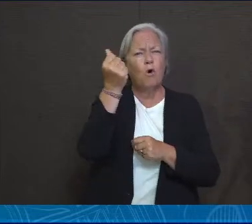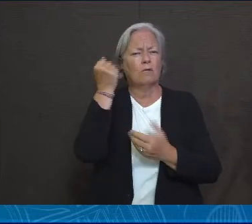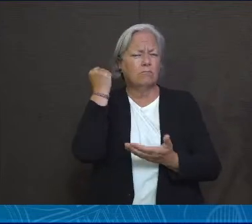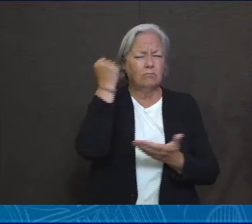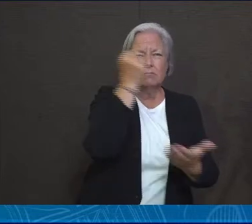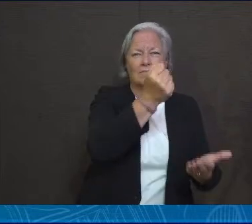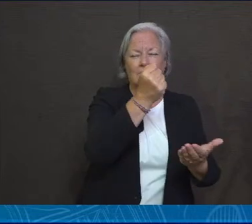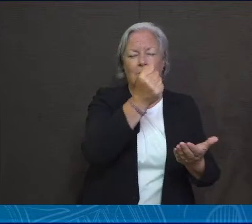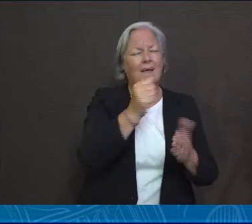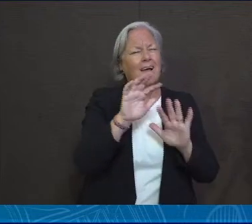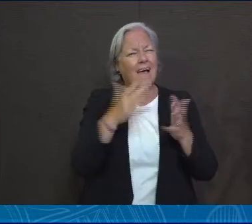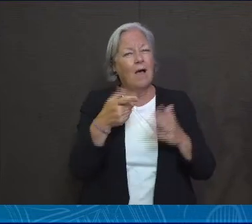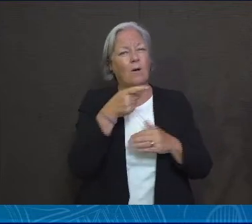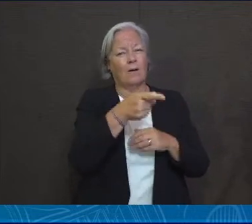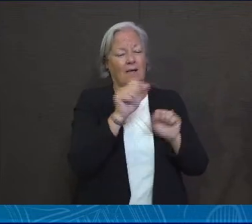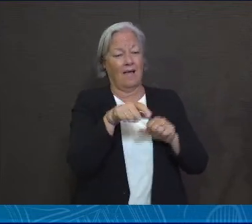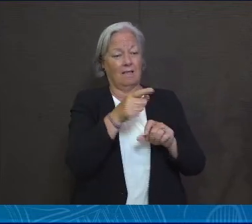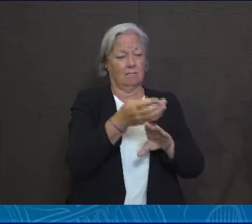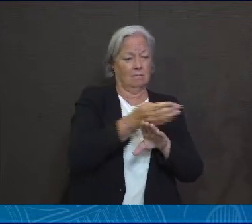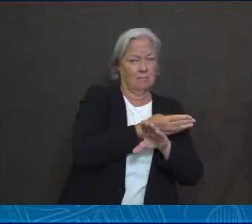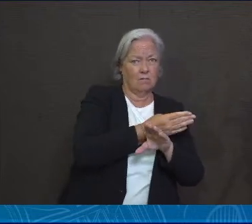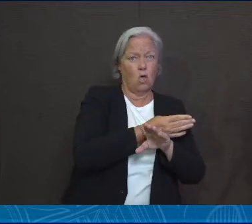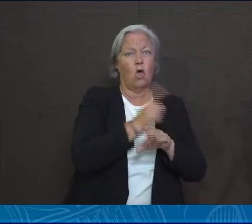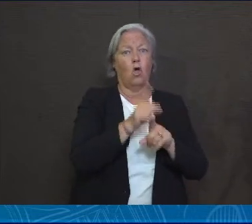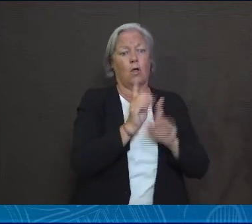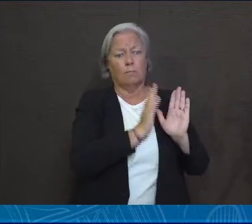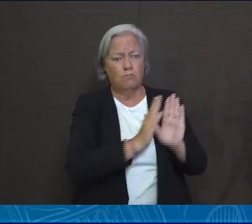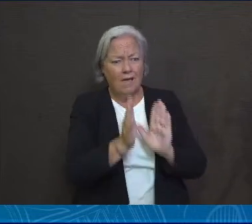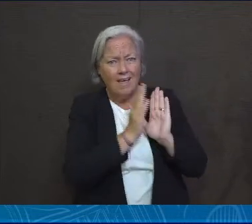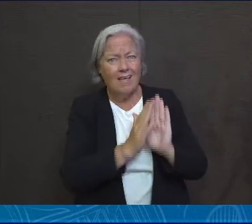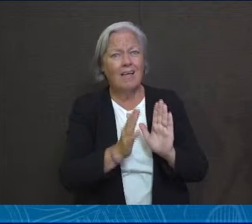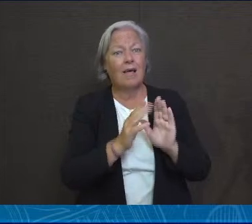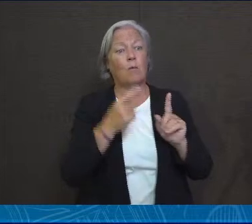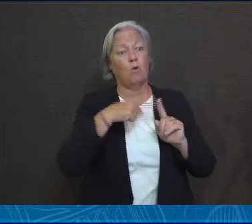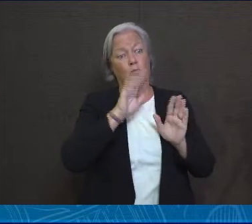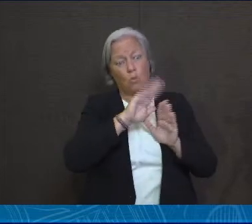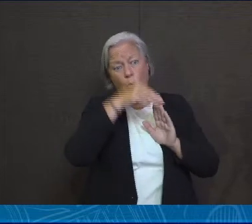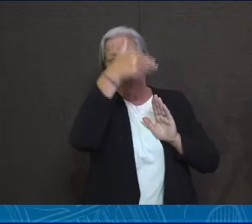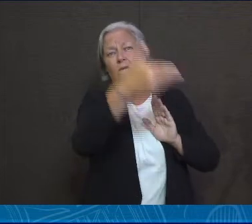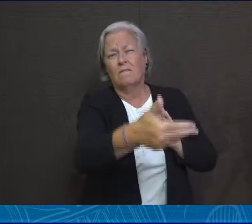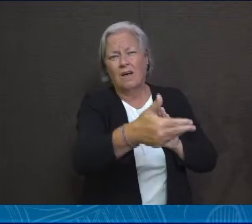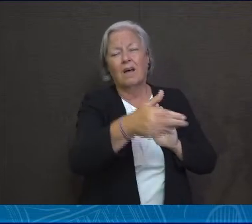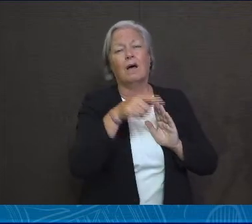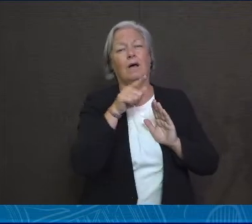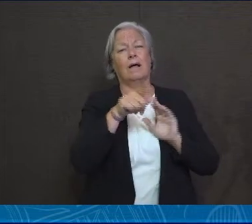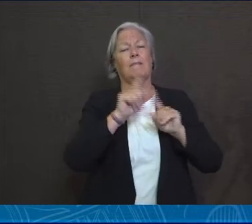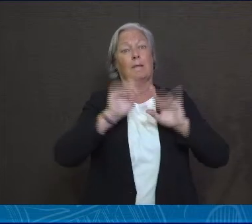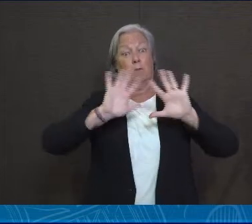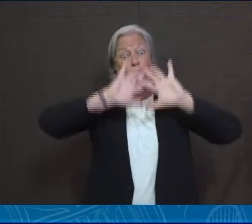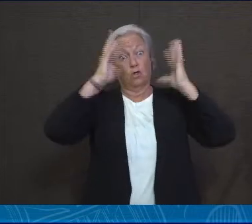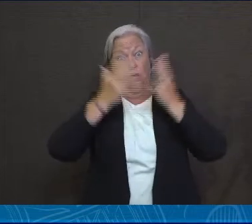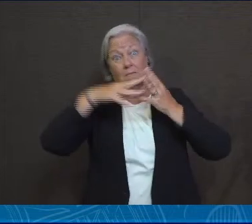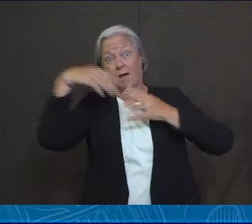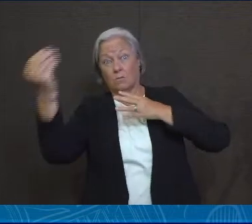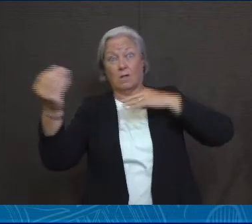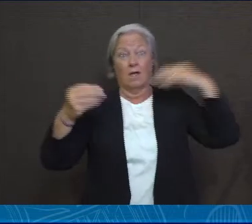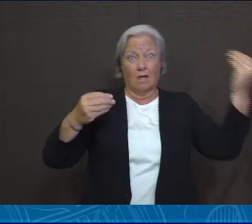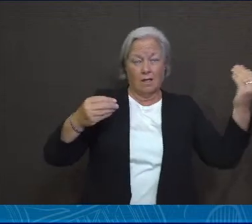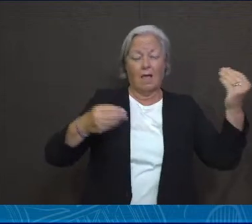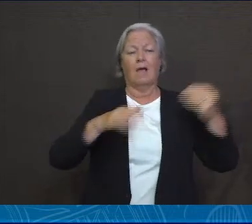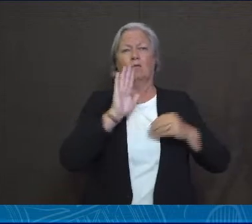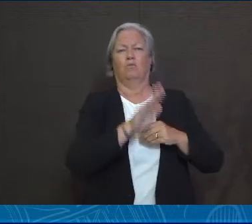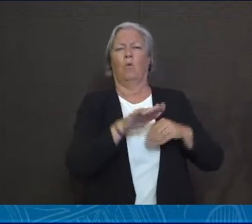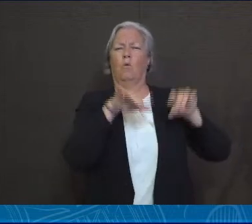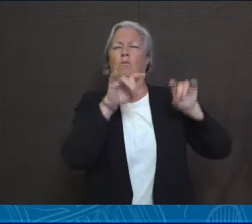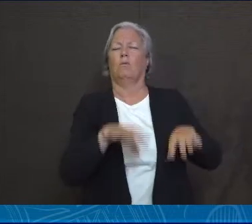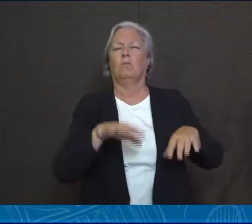disaster preparedness and recovery at local and national levels? Yeah, thank you. So really important